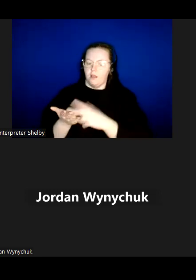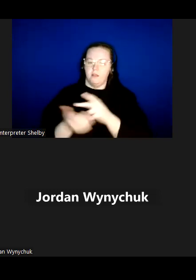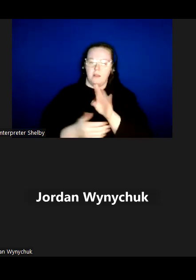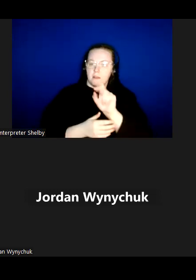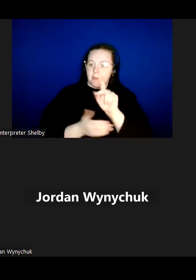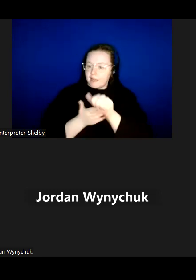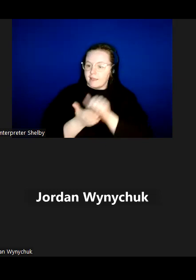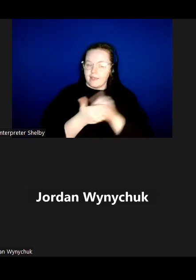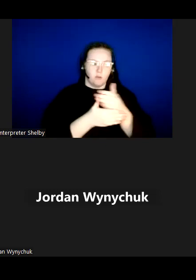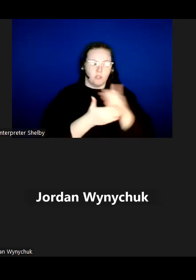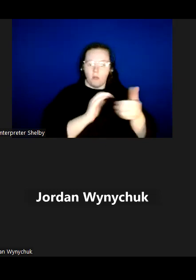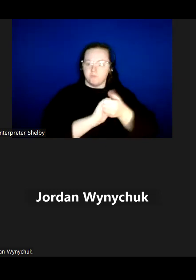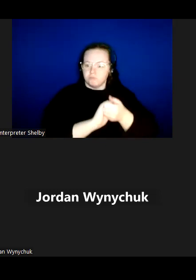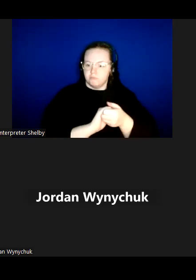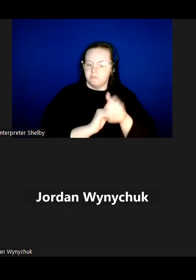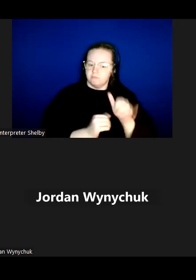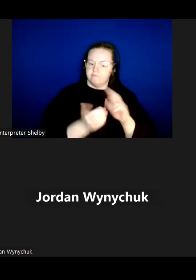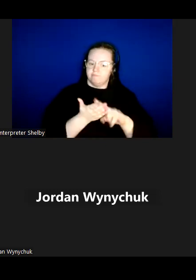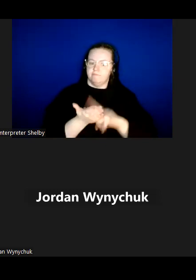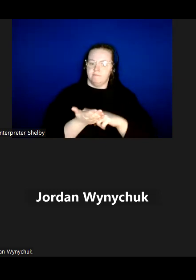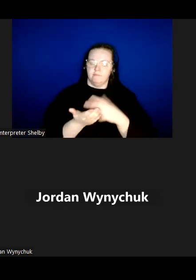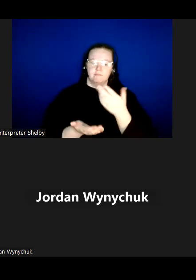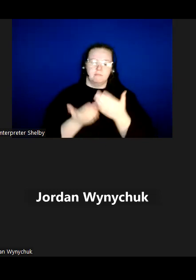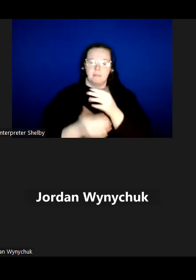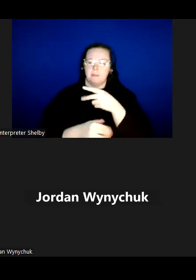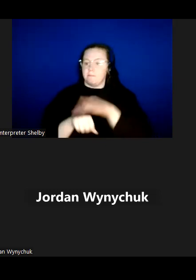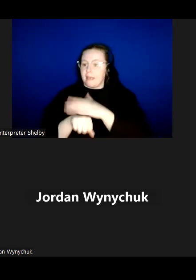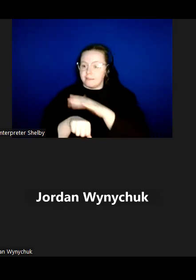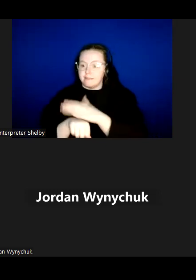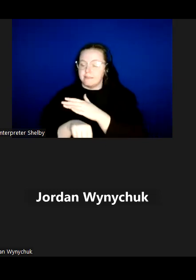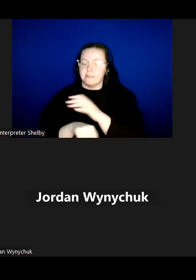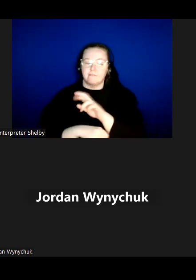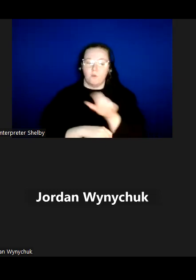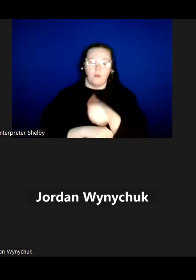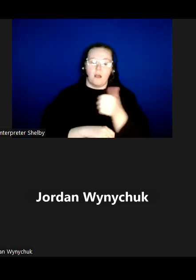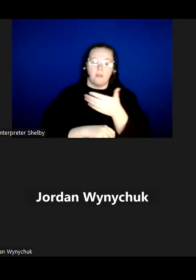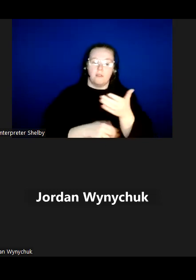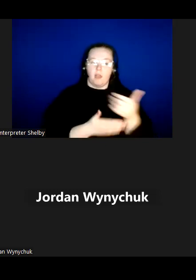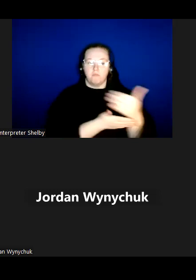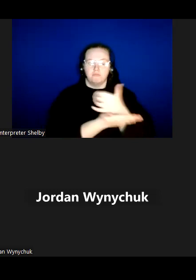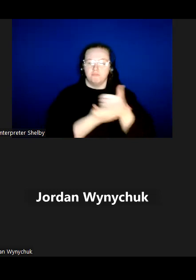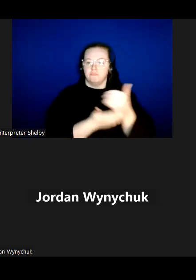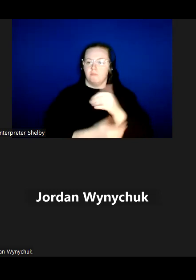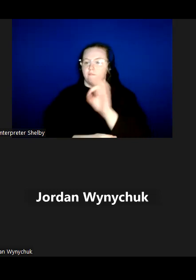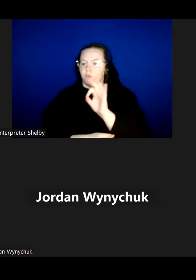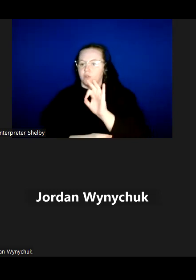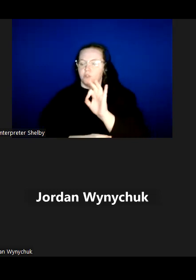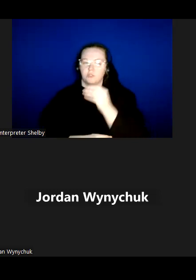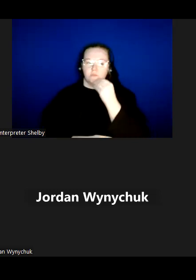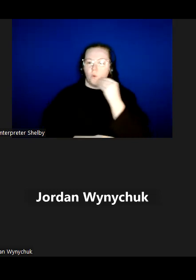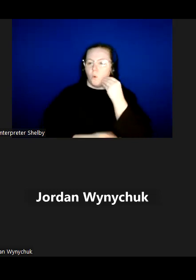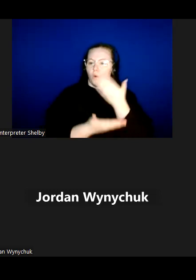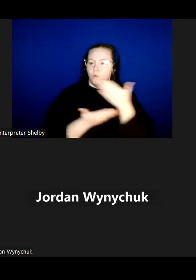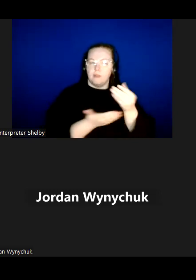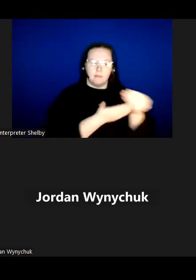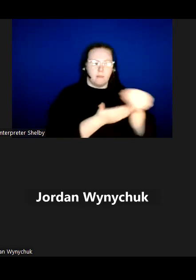couple during the relationship. So appliances maybe, and pets as well are the most common joint owned personal